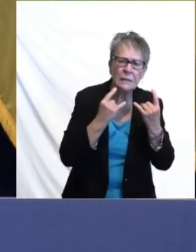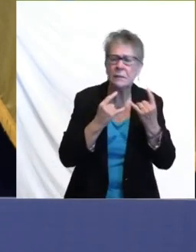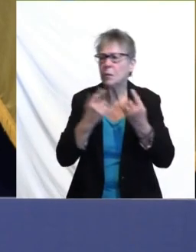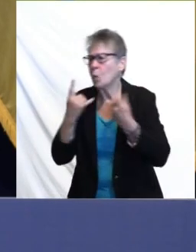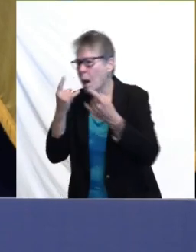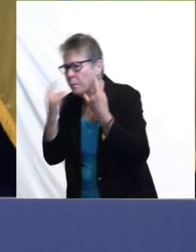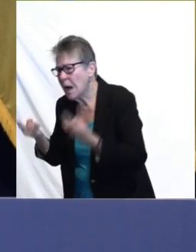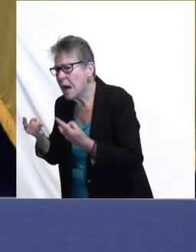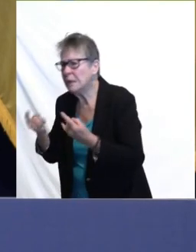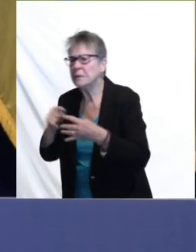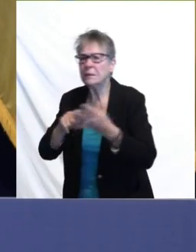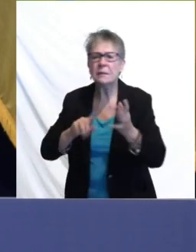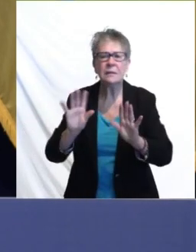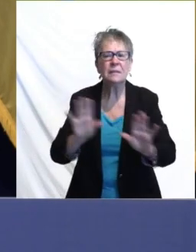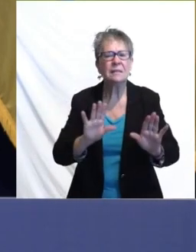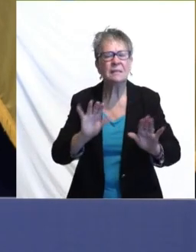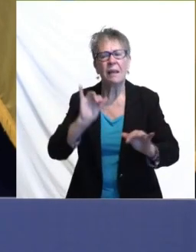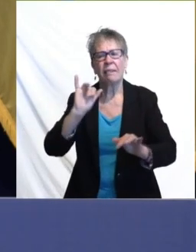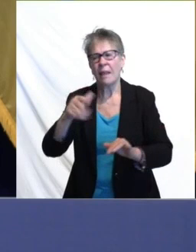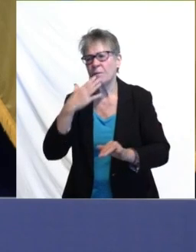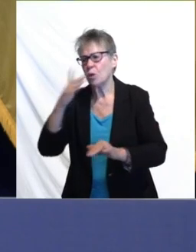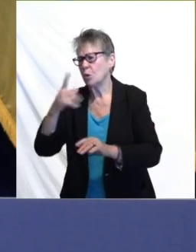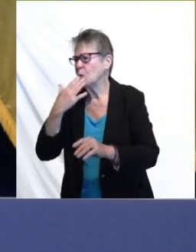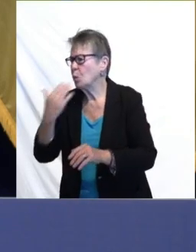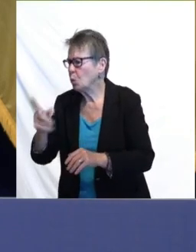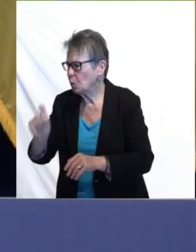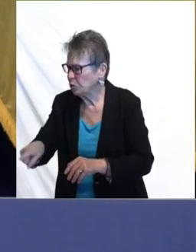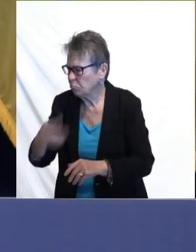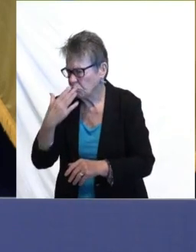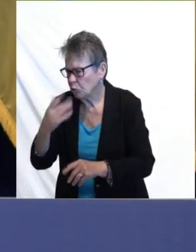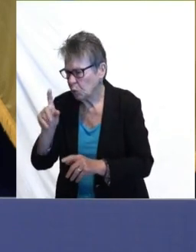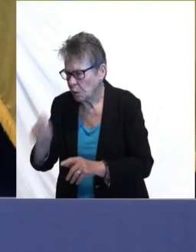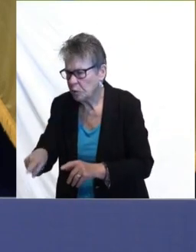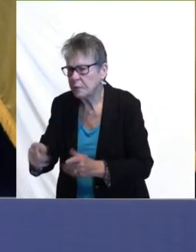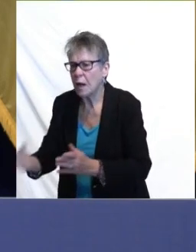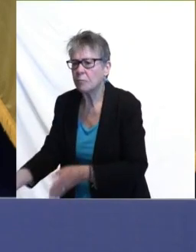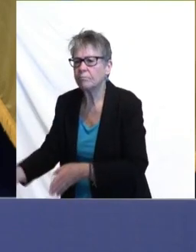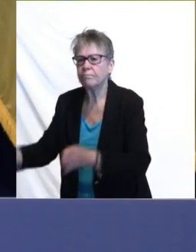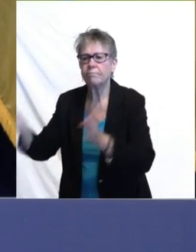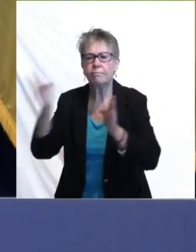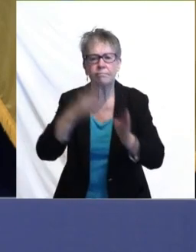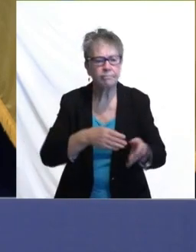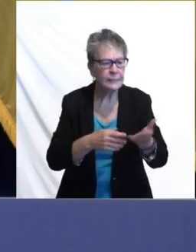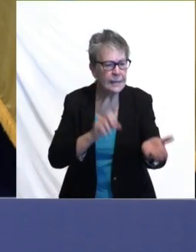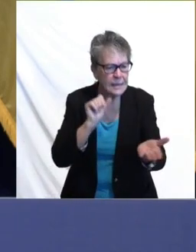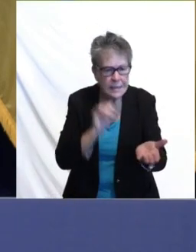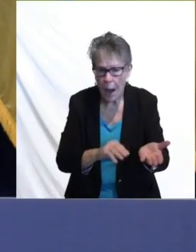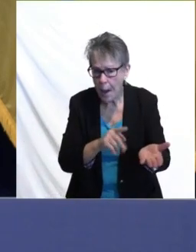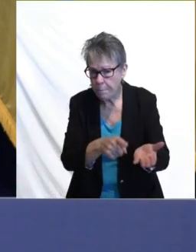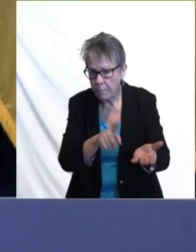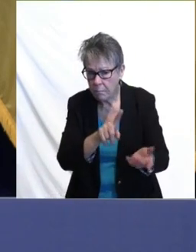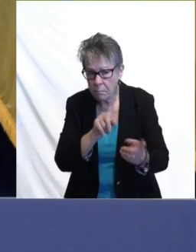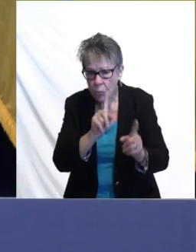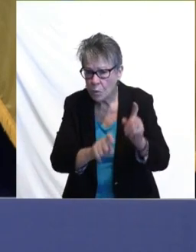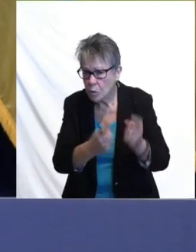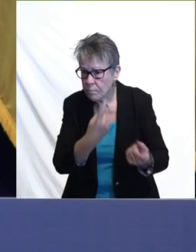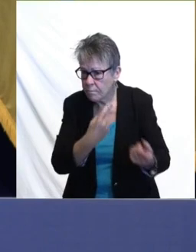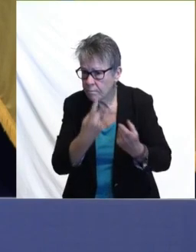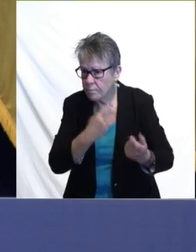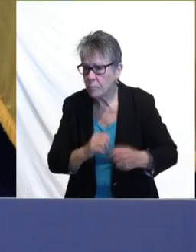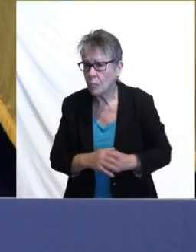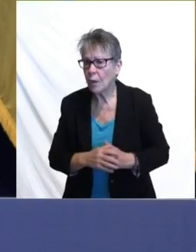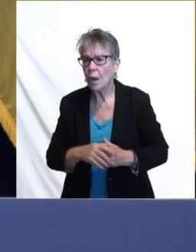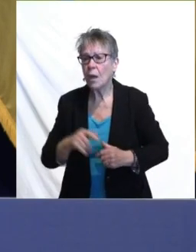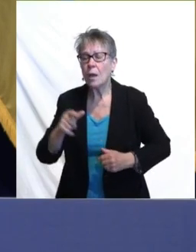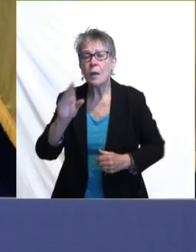you. Sam, is that you? Yep. Good afternoon. Afternoon. First one on boosters. What's keeping you from